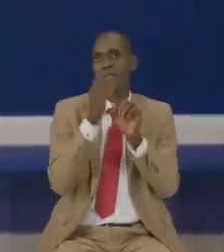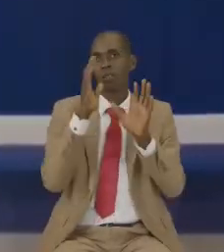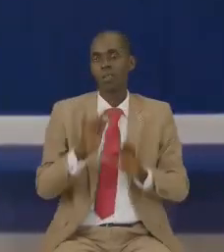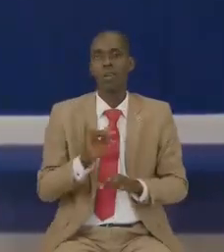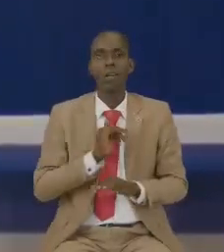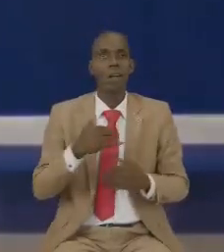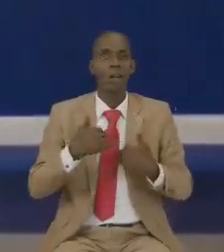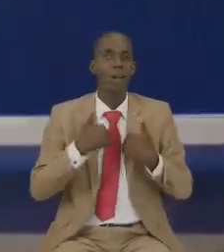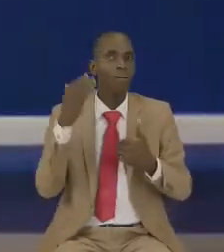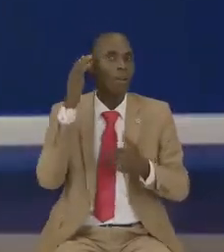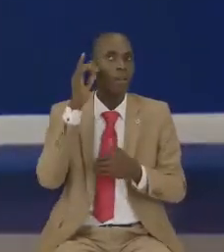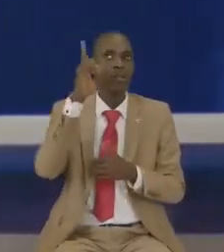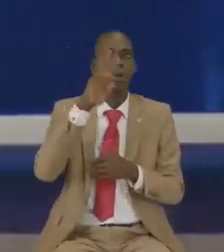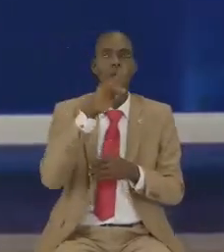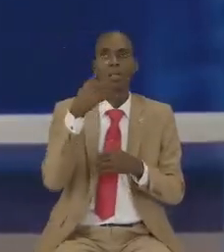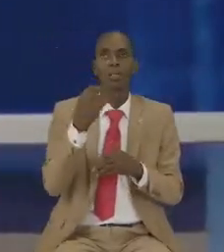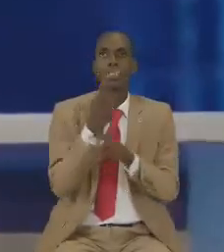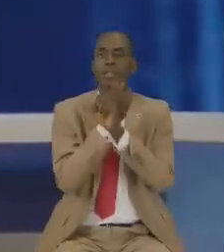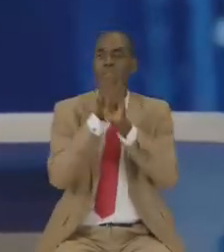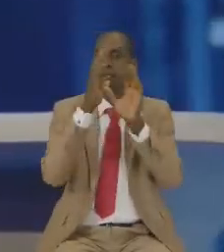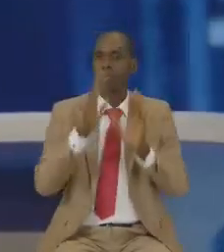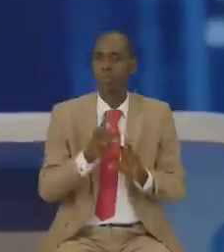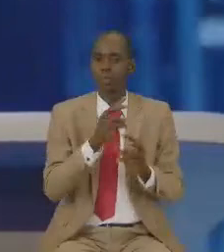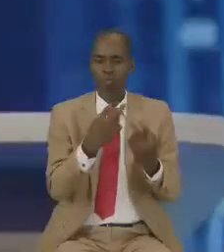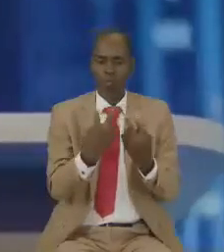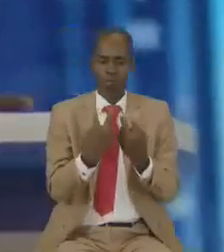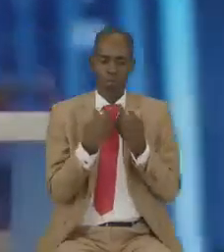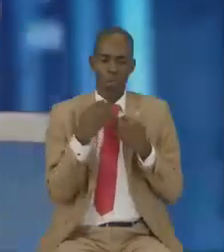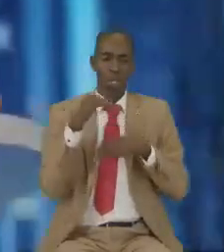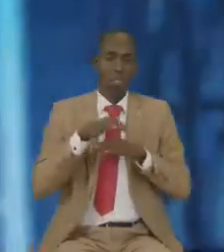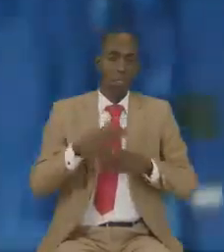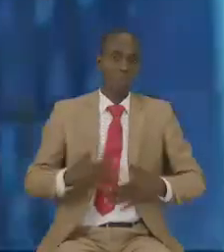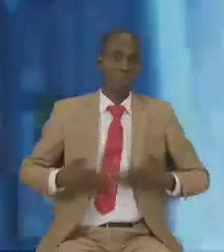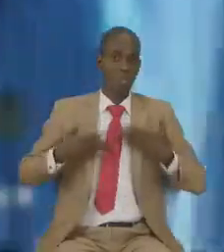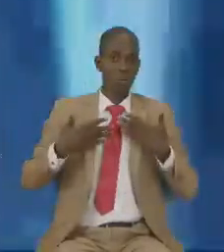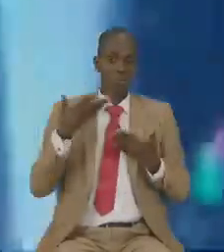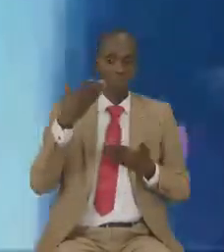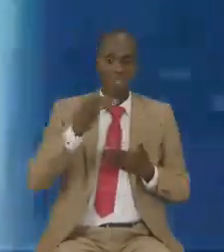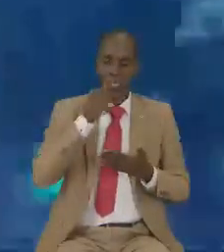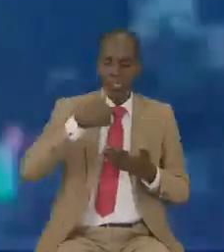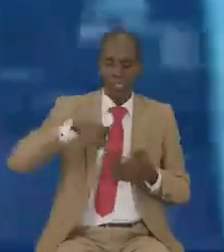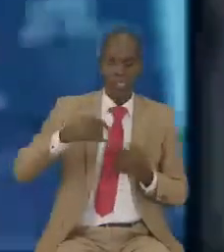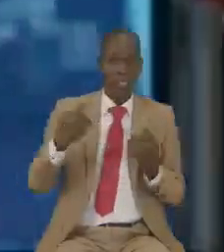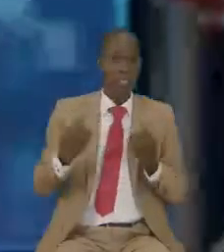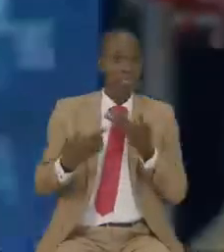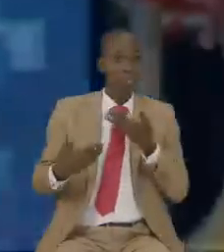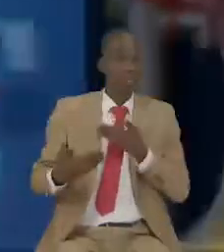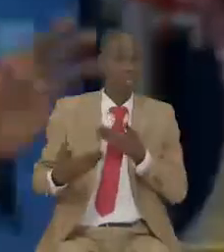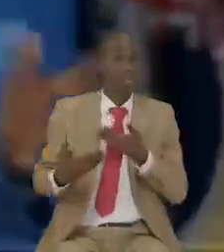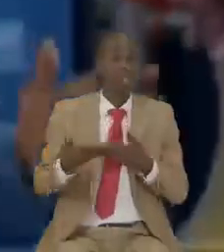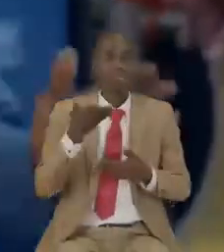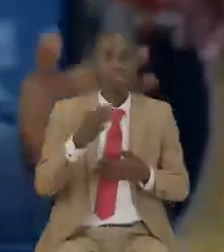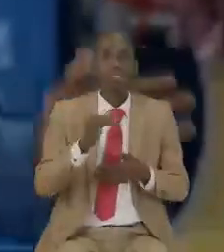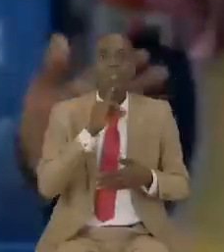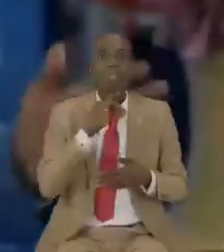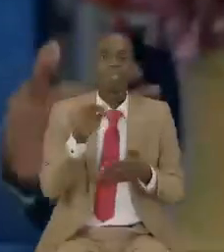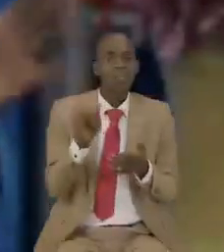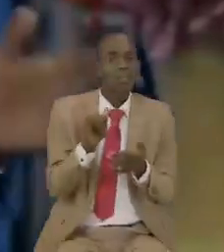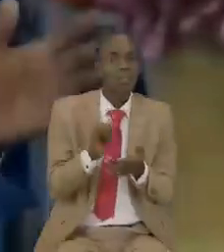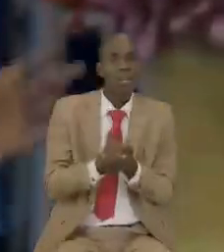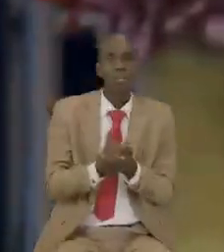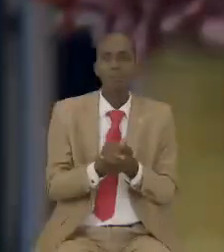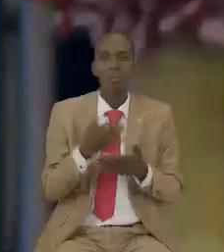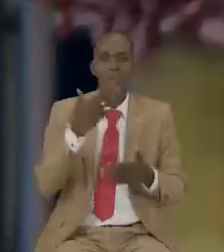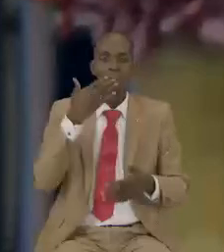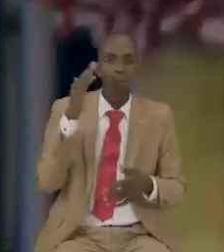Redeemer. You look at your life, there is still sin there. There's still that habit,